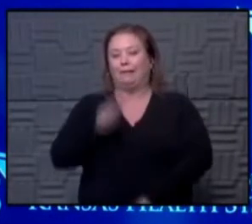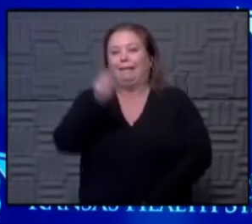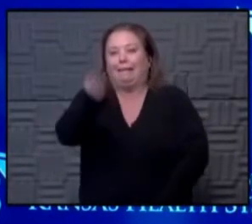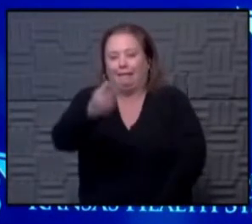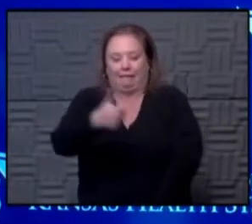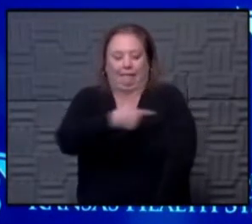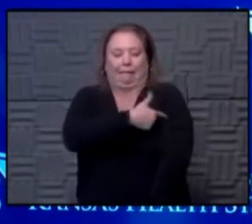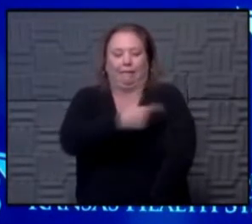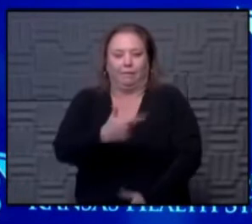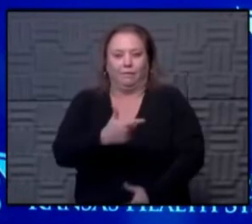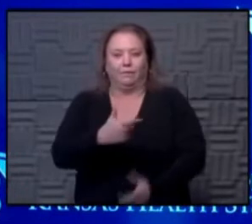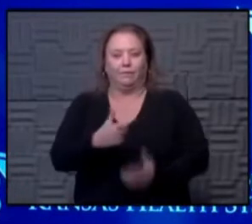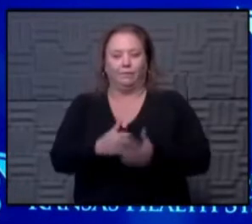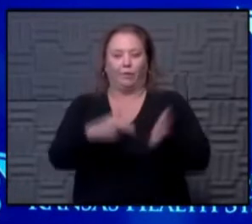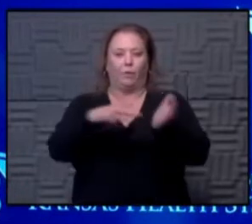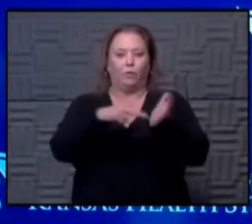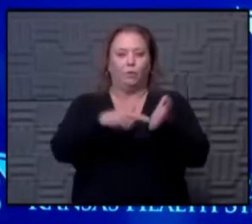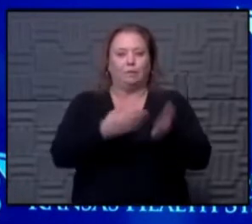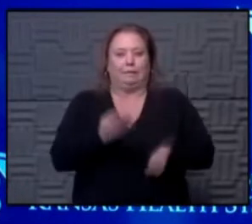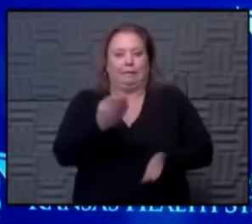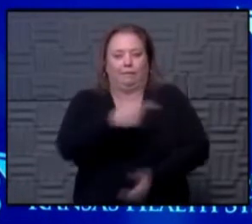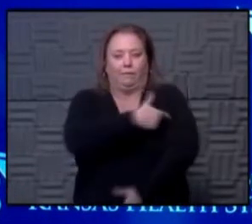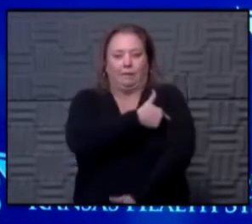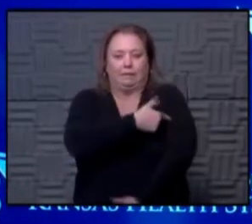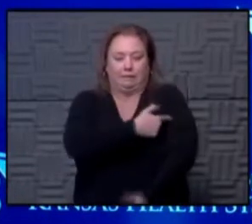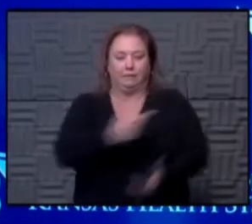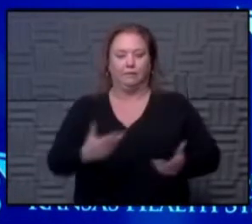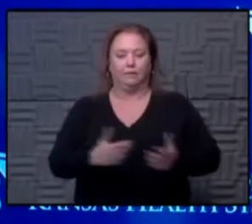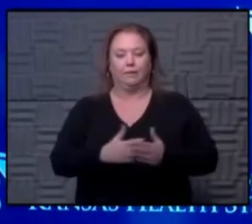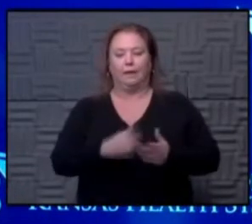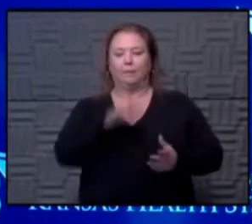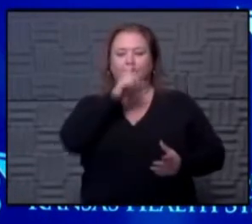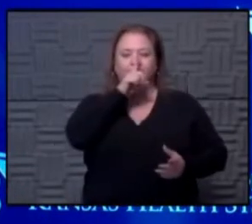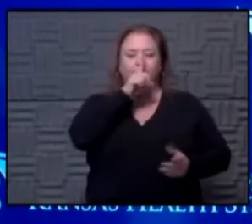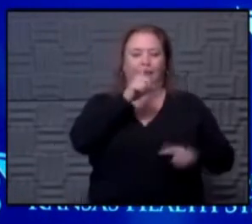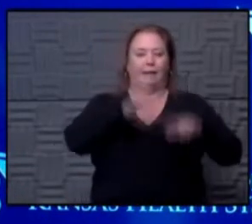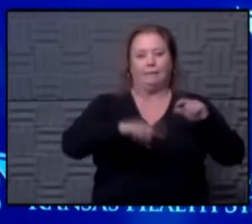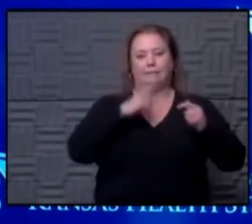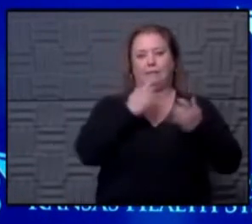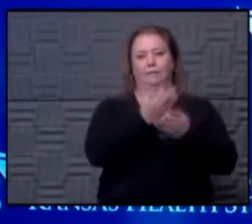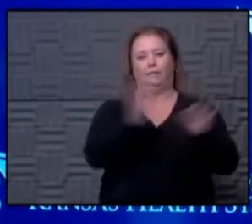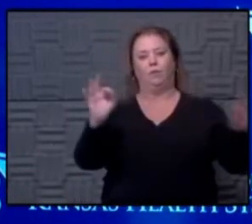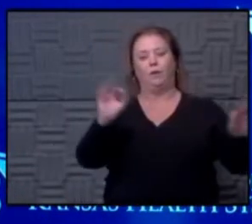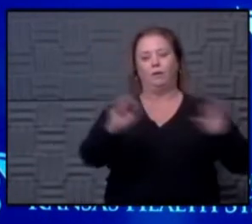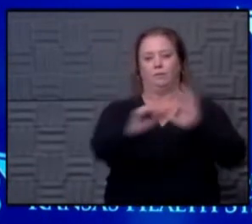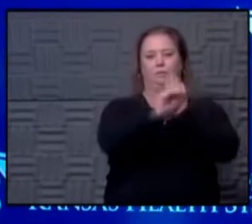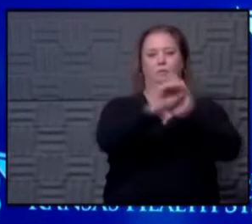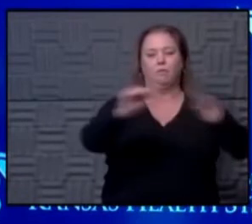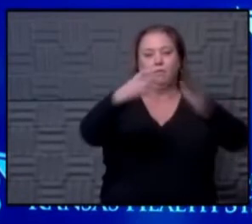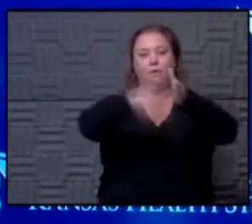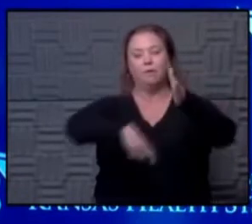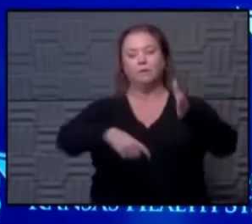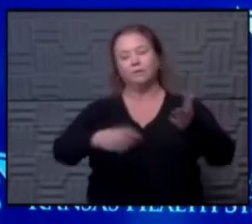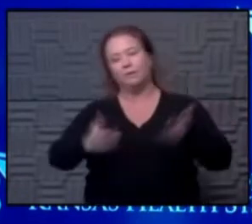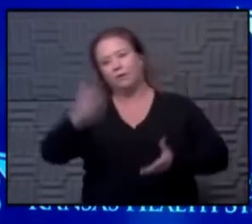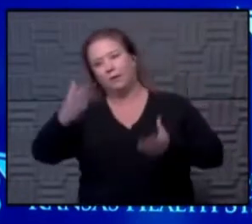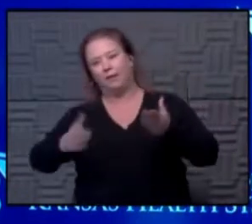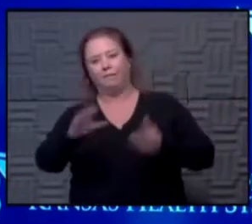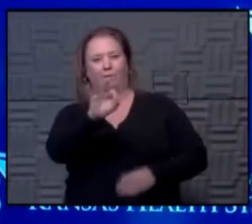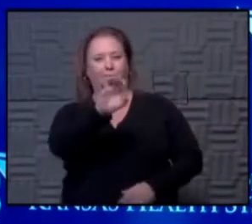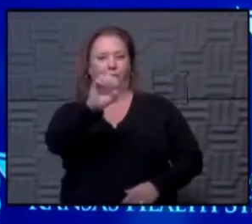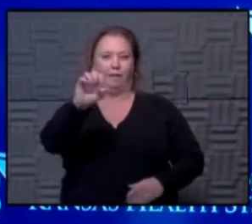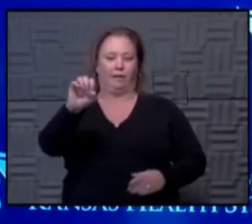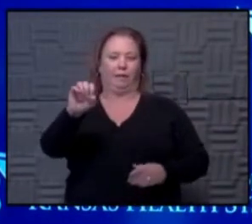circumstances. So I don't want to say there's no cost or there would be no cost in any case. You may have a